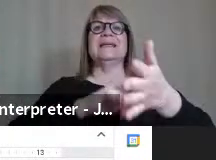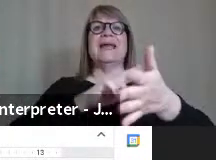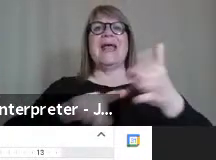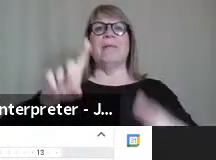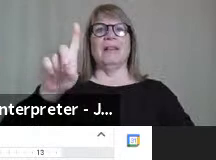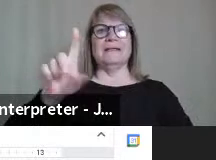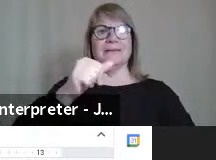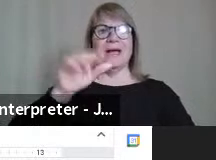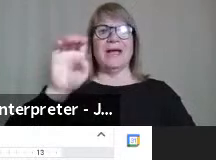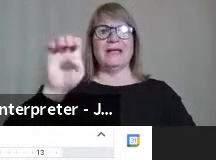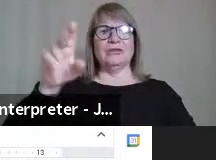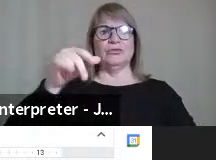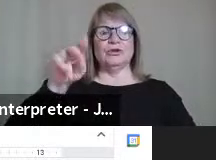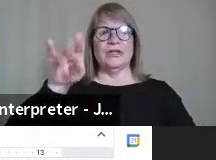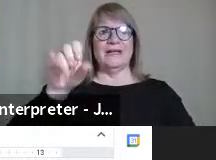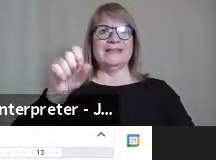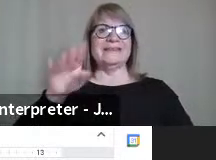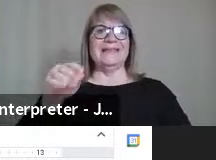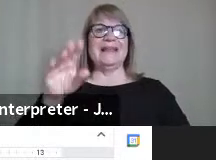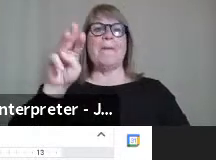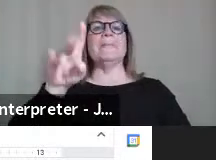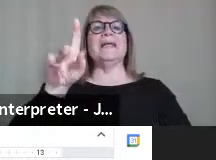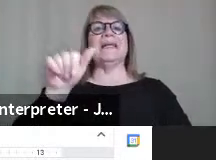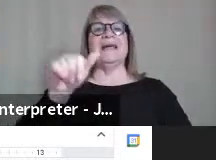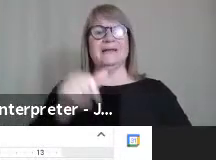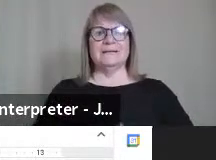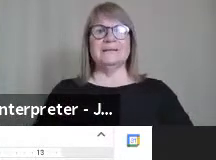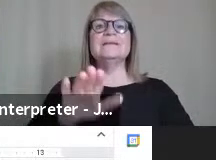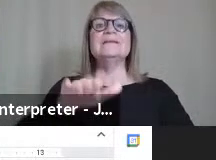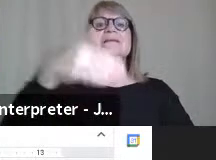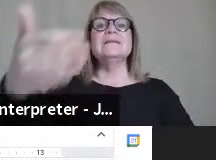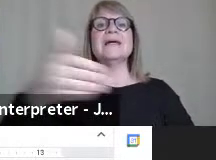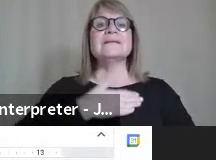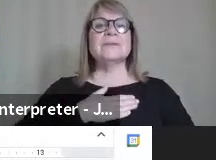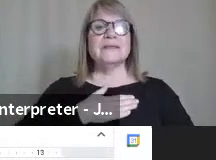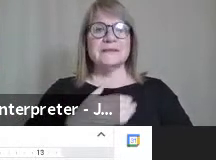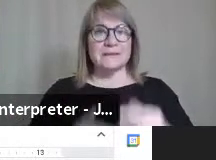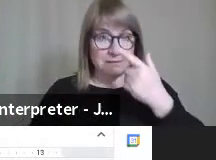media or even in our schools uh next slide please